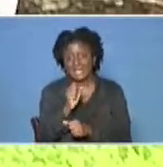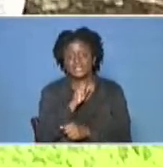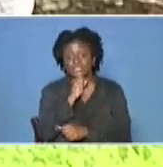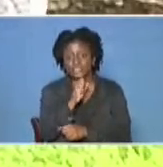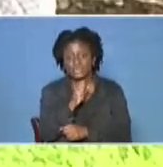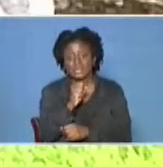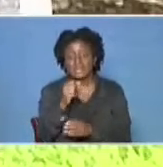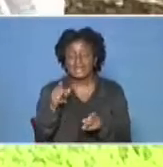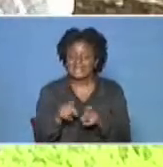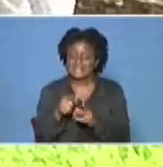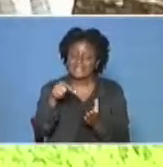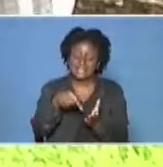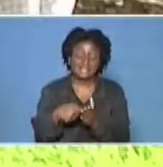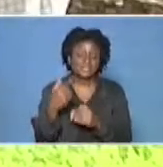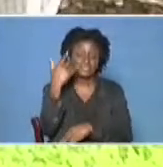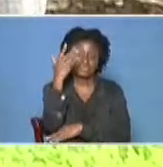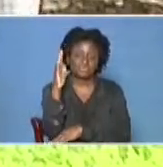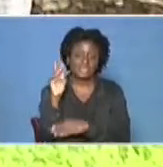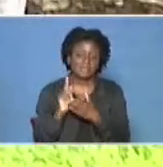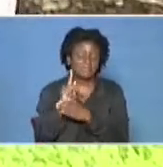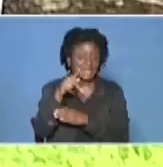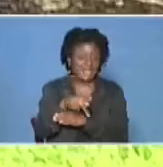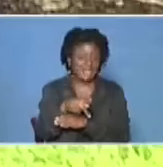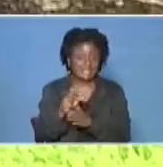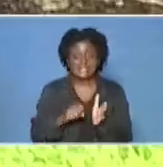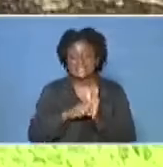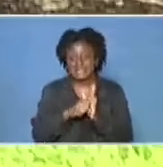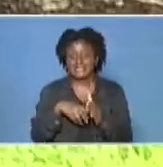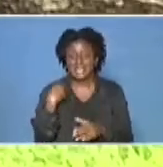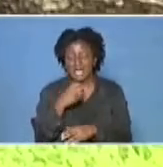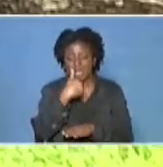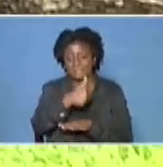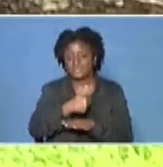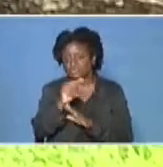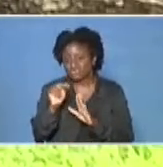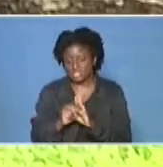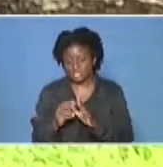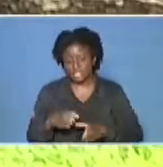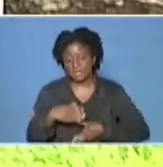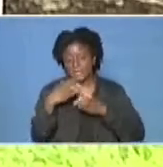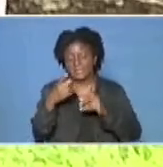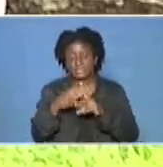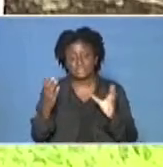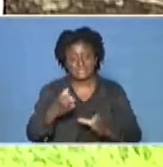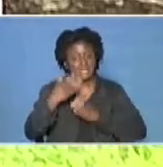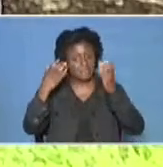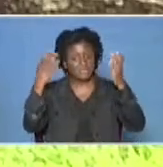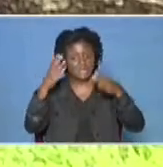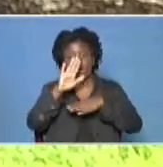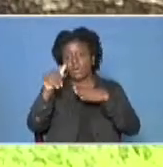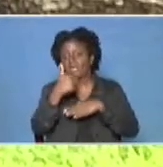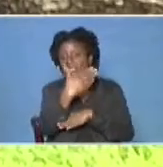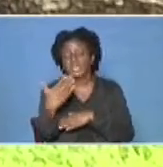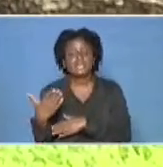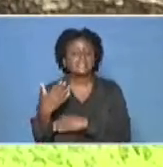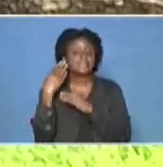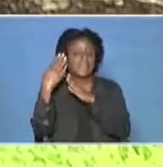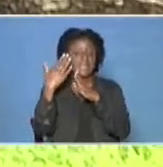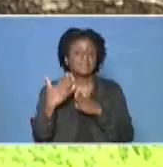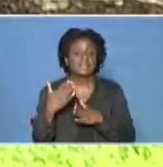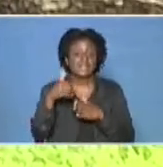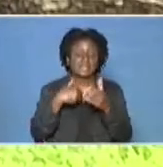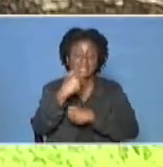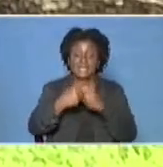tree planting not only signals our administration's commitment to celebrating all things Bahamian in the year